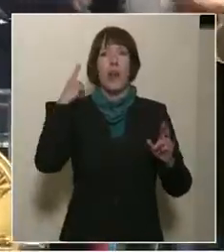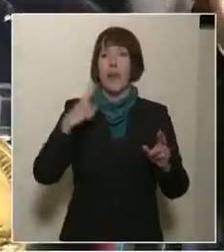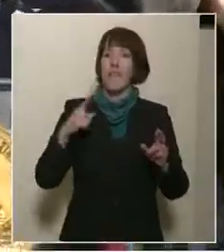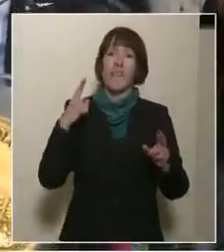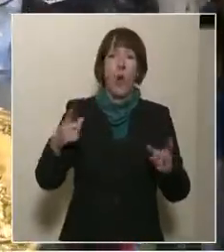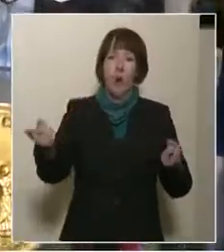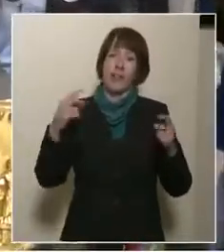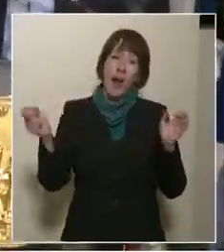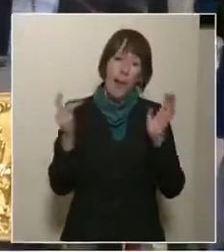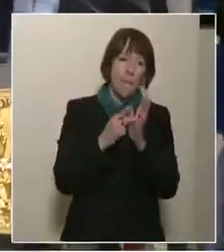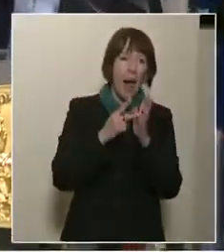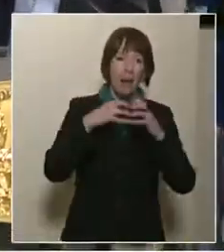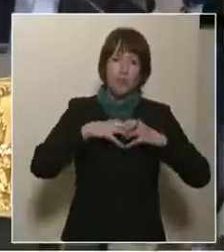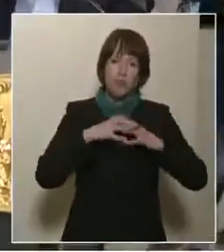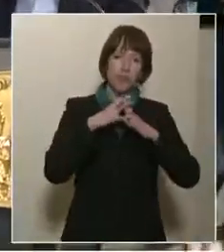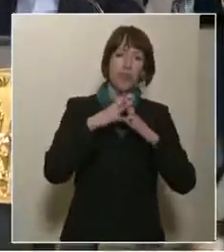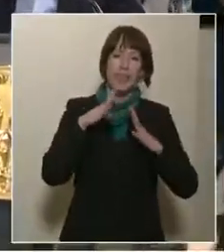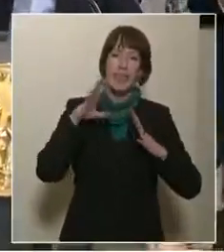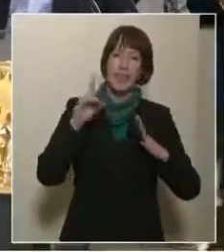give